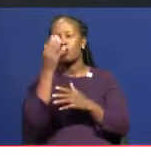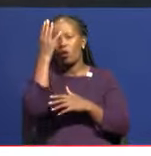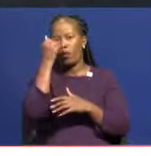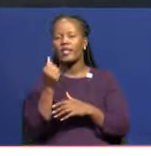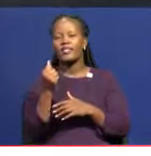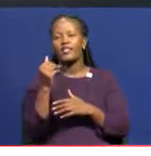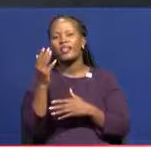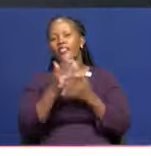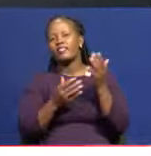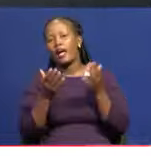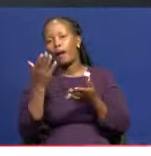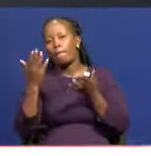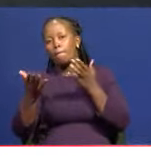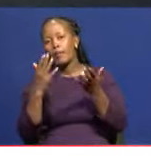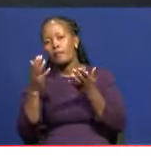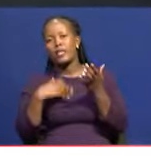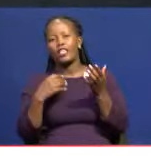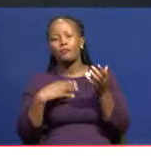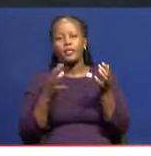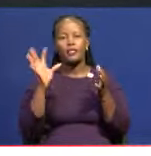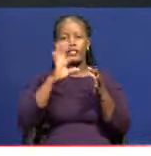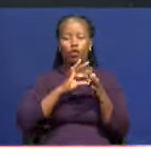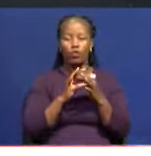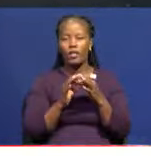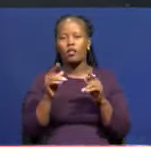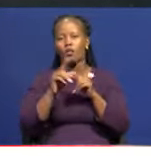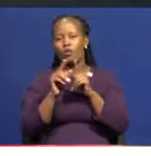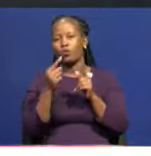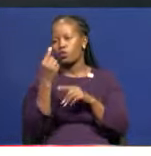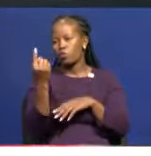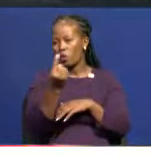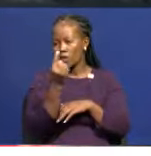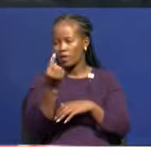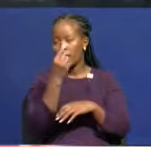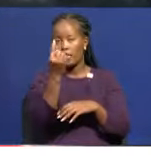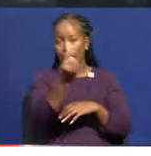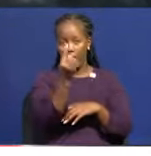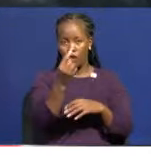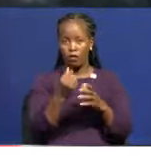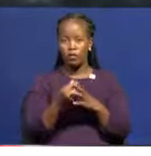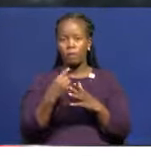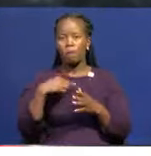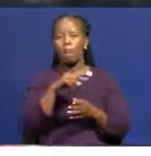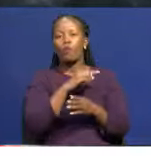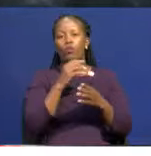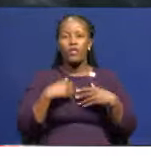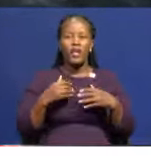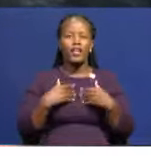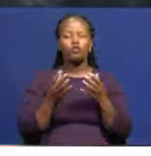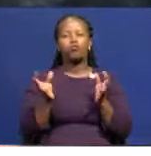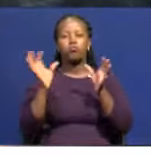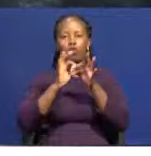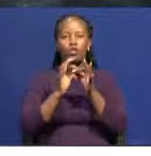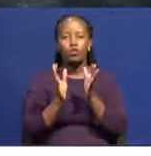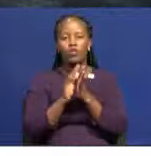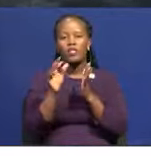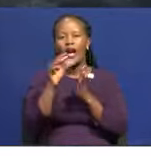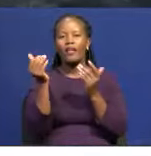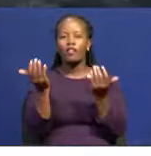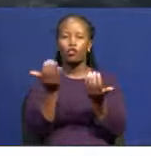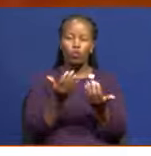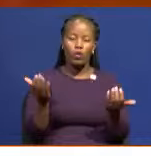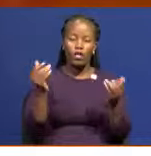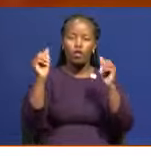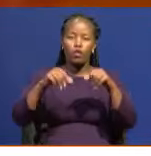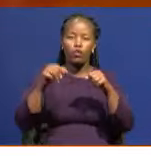she was secluded wherever she used to be. So she used to be a loner, so we needed to place her with the other children together so that they can interact